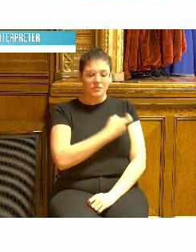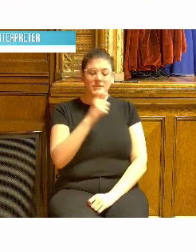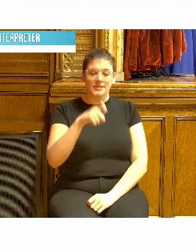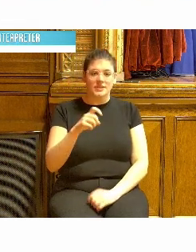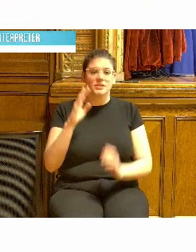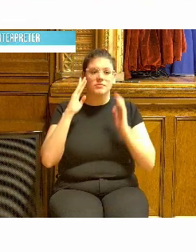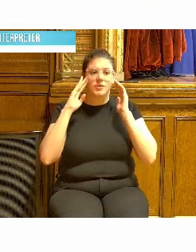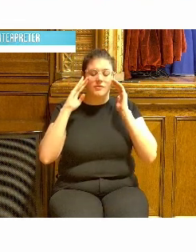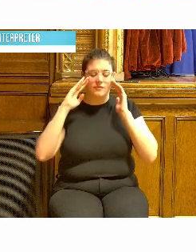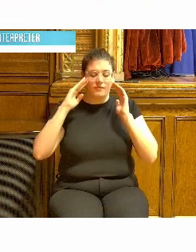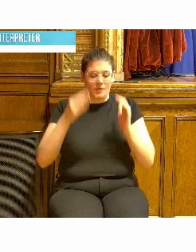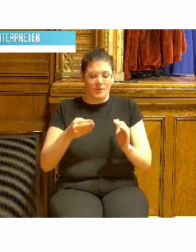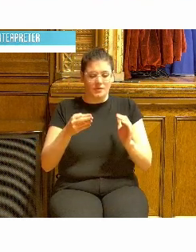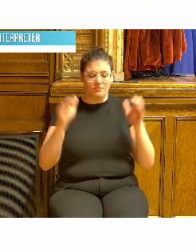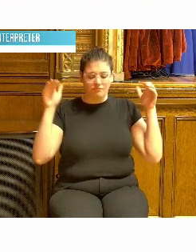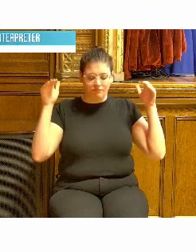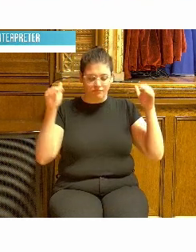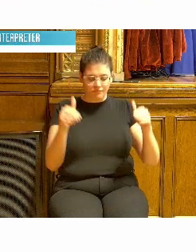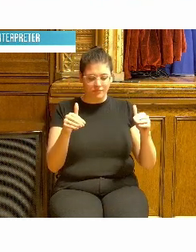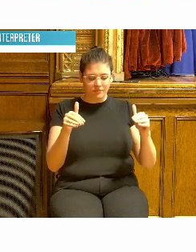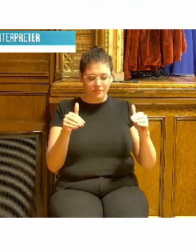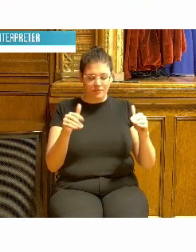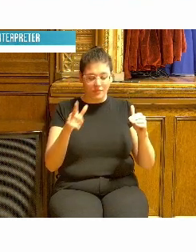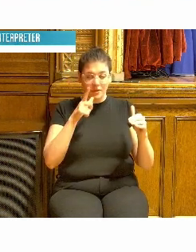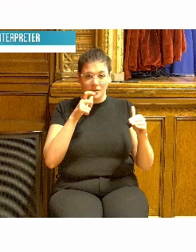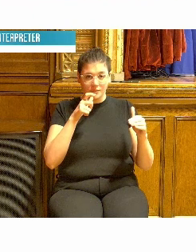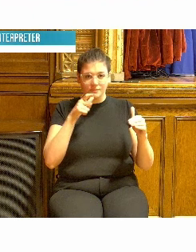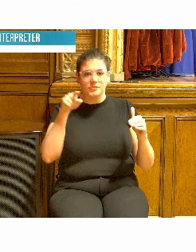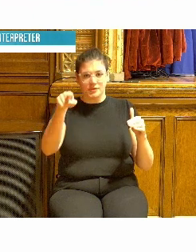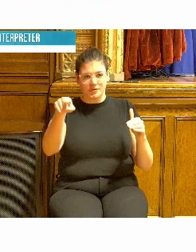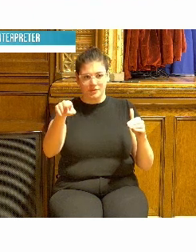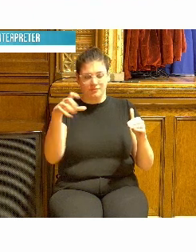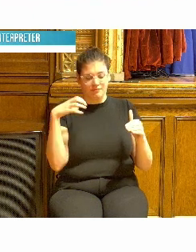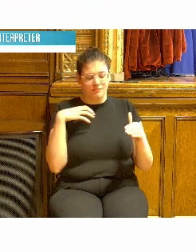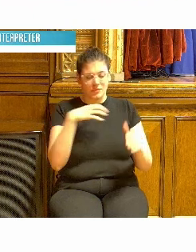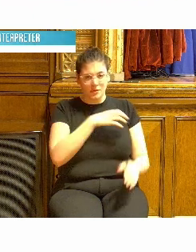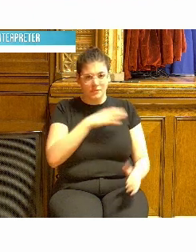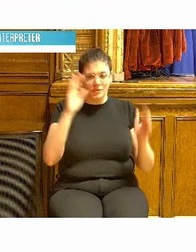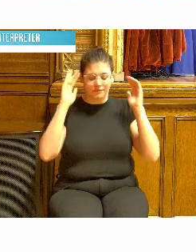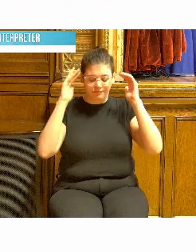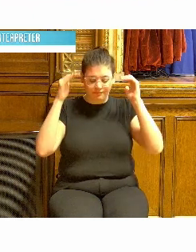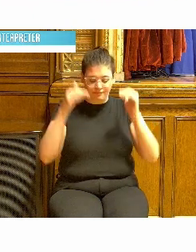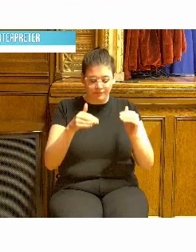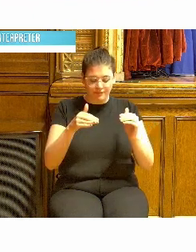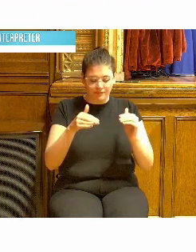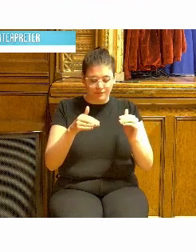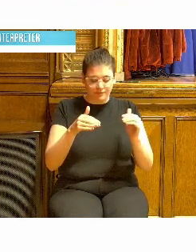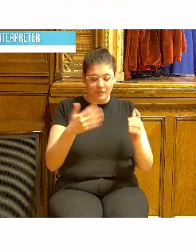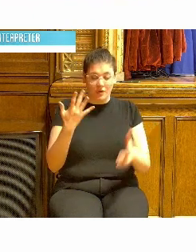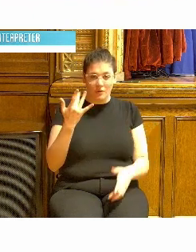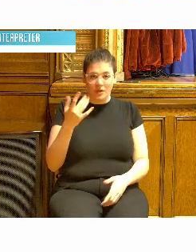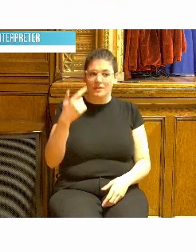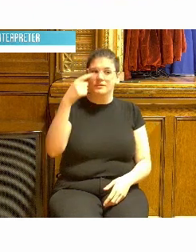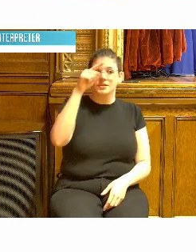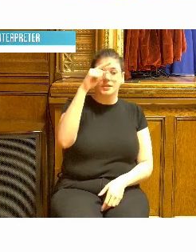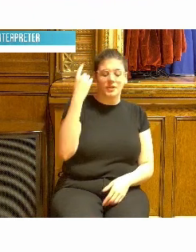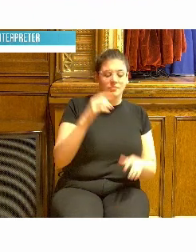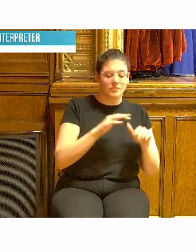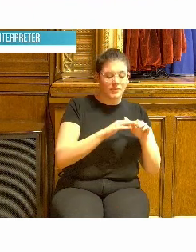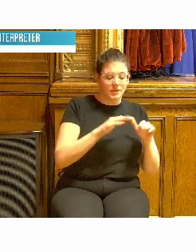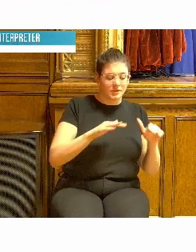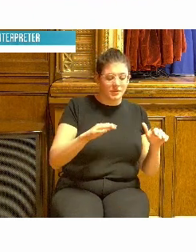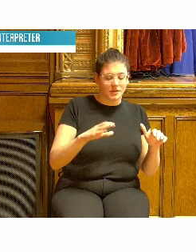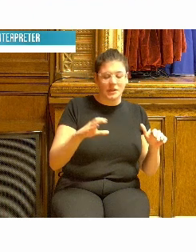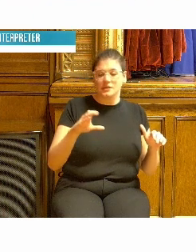focused on by the commissioners, because black children, as Carter G.